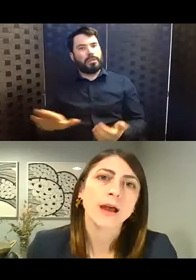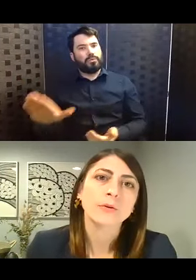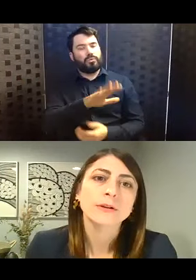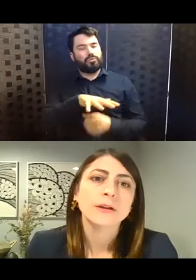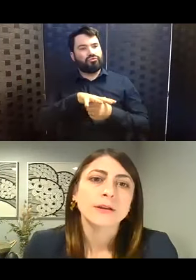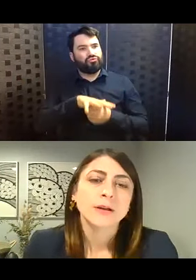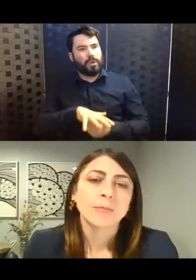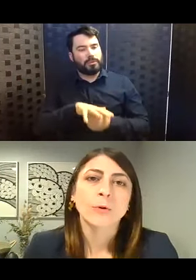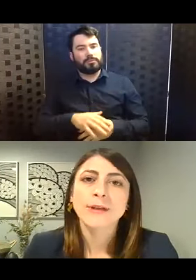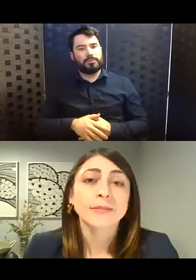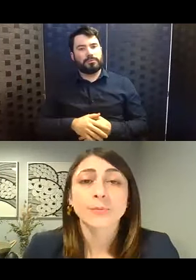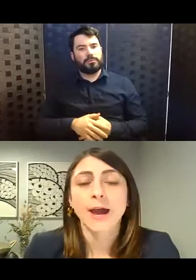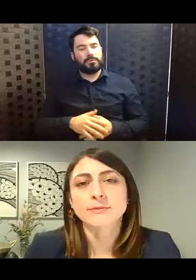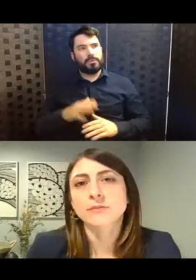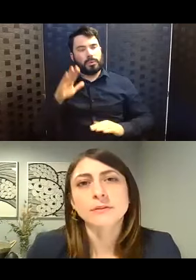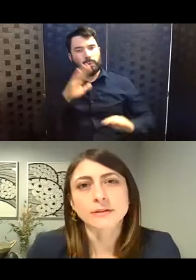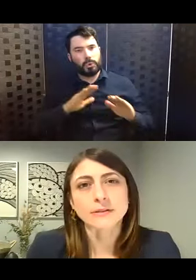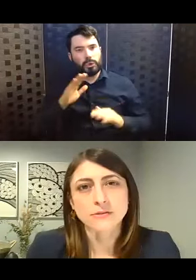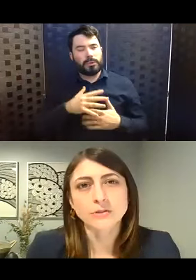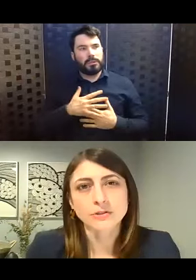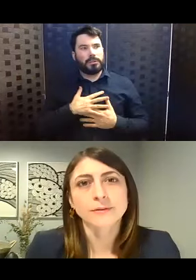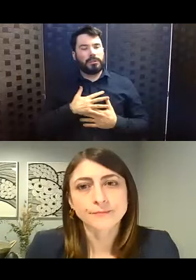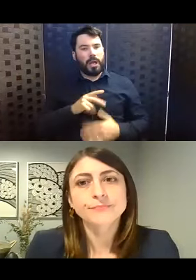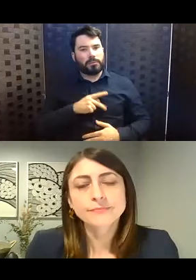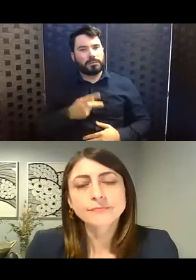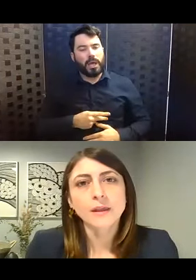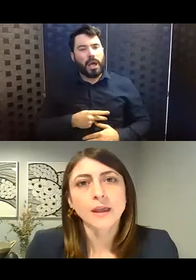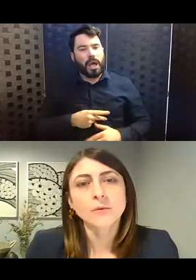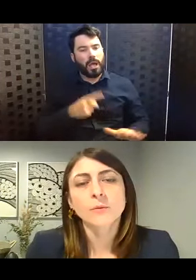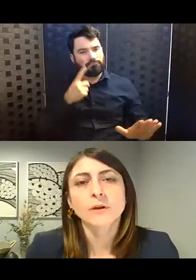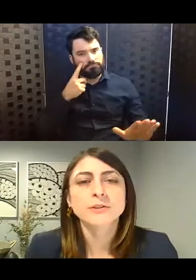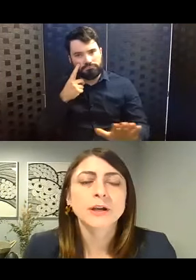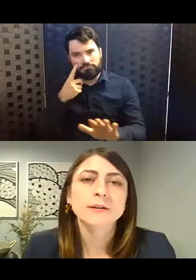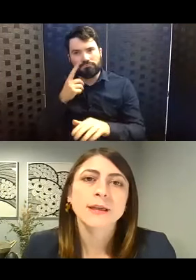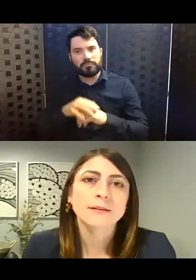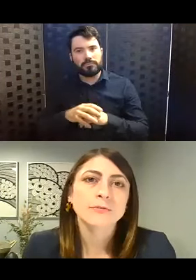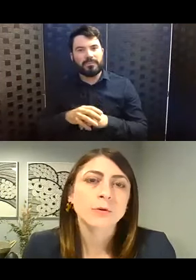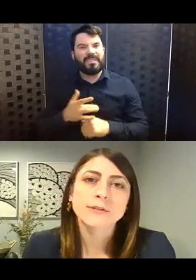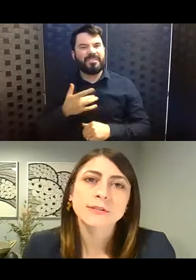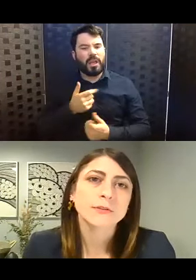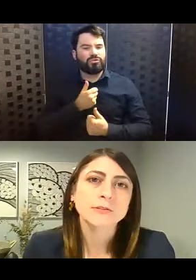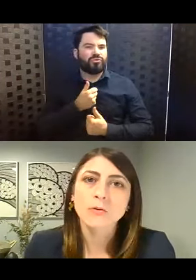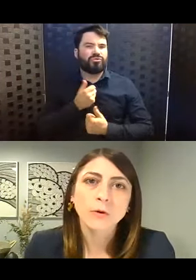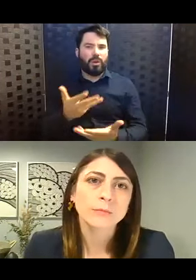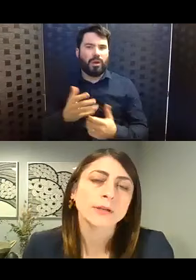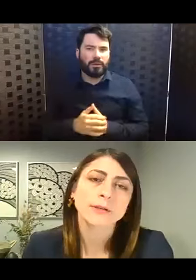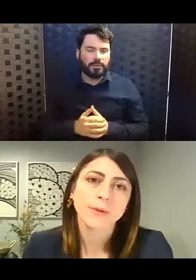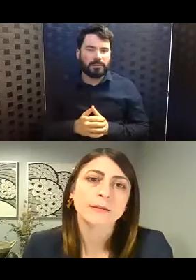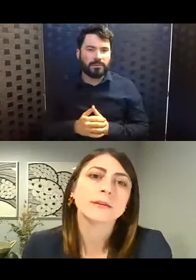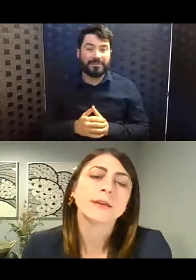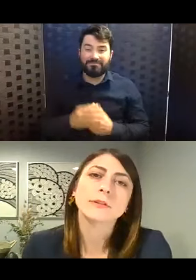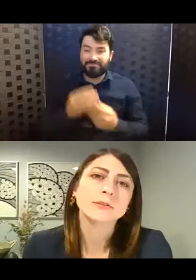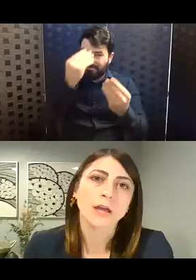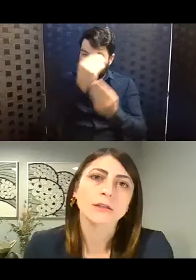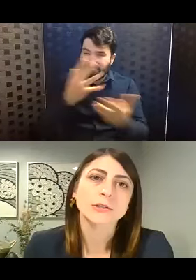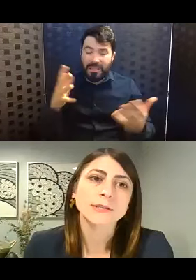right now. More than anything, perhaps, is a feeling of exhaustion. And what I want to share is that, of course, these feelings are normal and